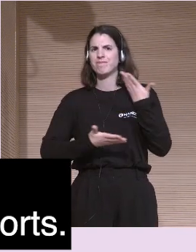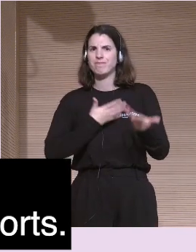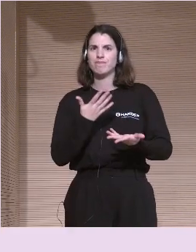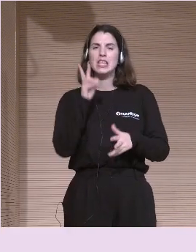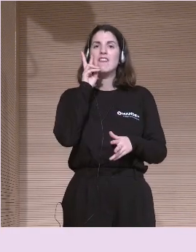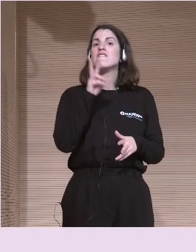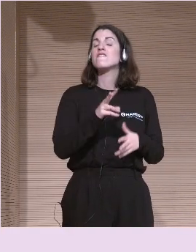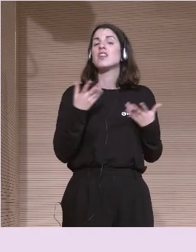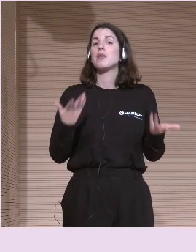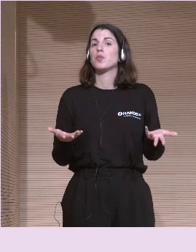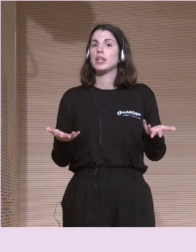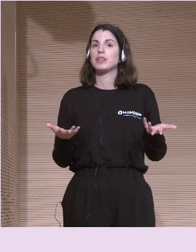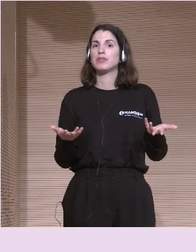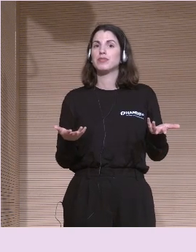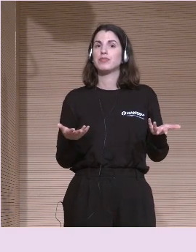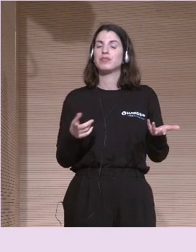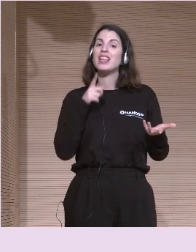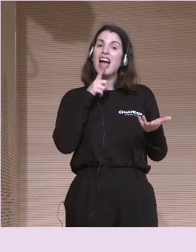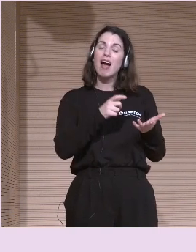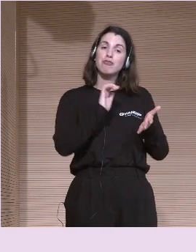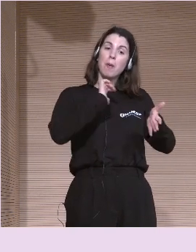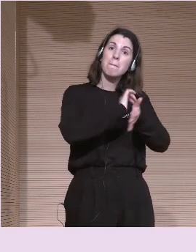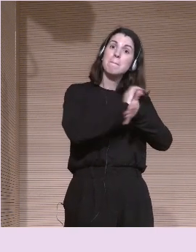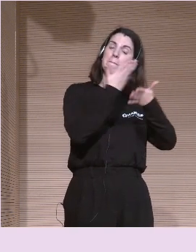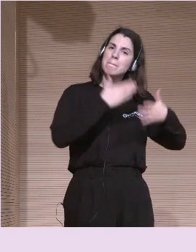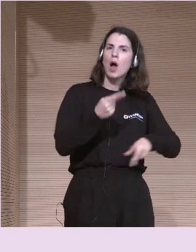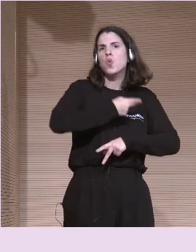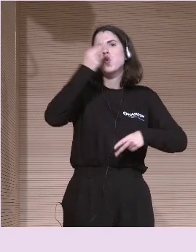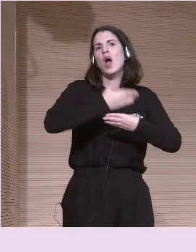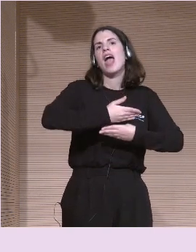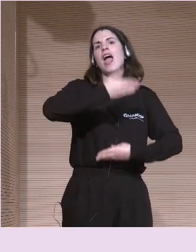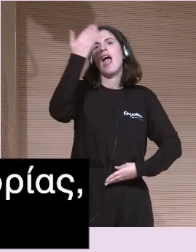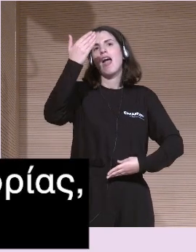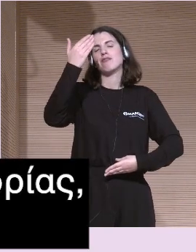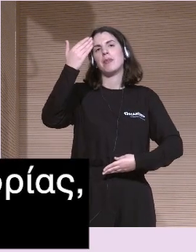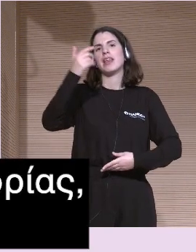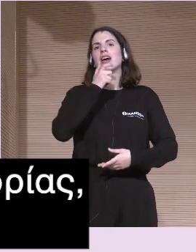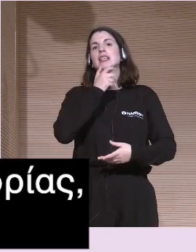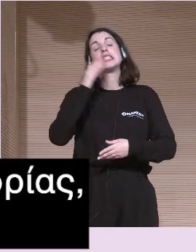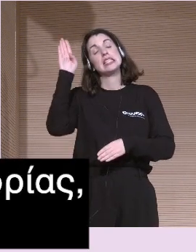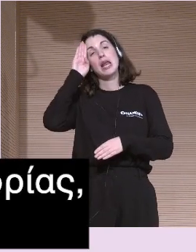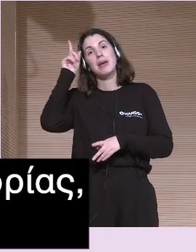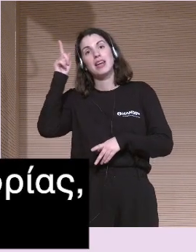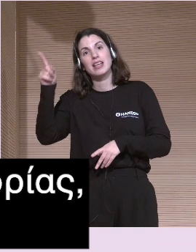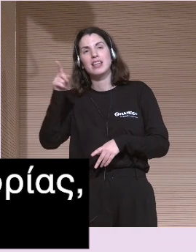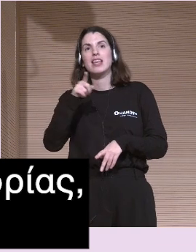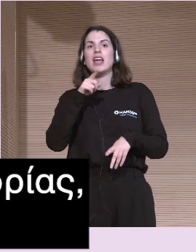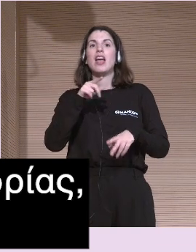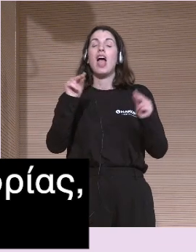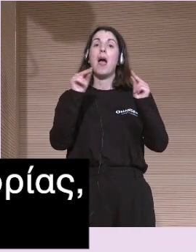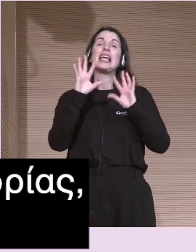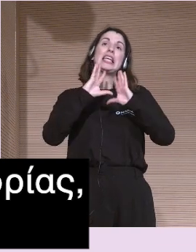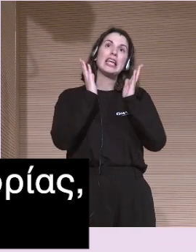on. And our graphic, which went properly viral, it reached 5 million people, was used as the way of introducing that story,